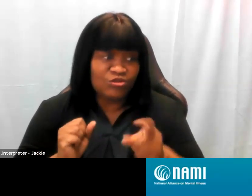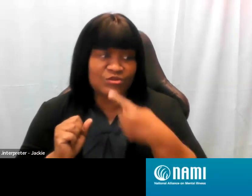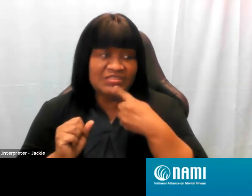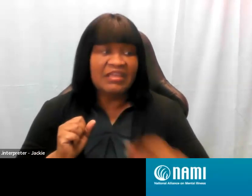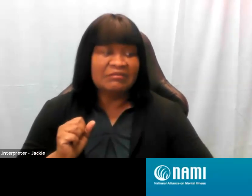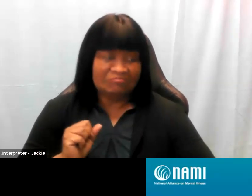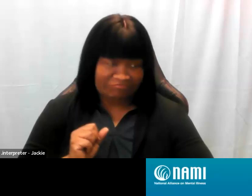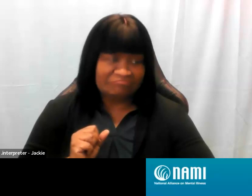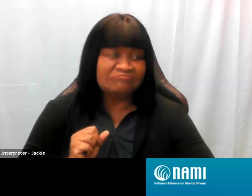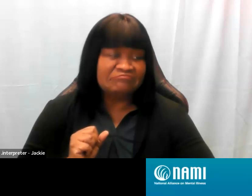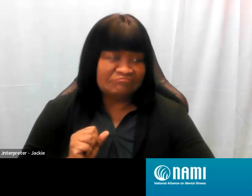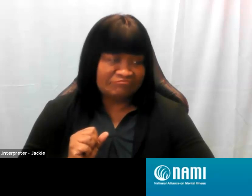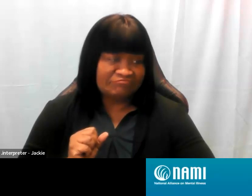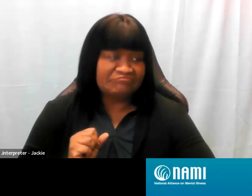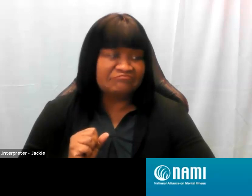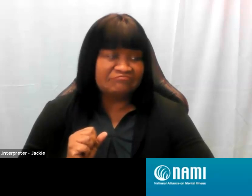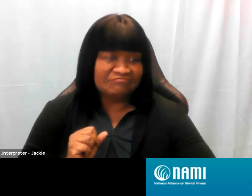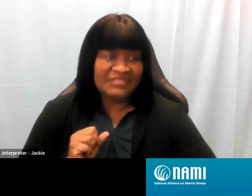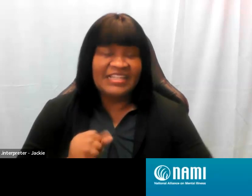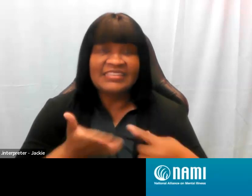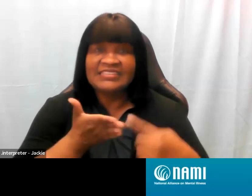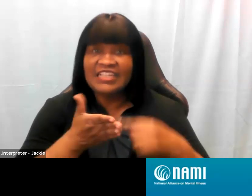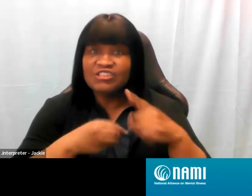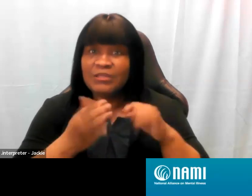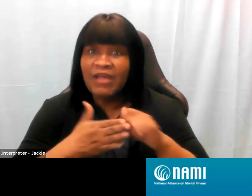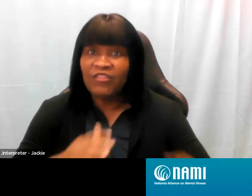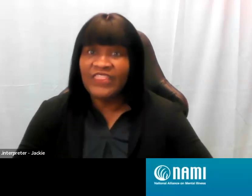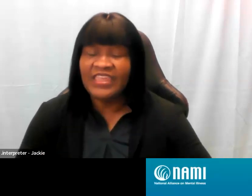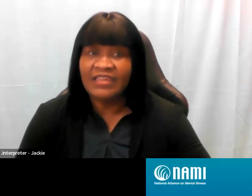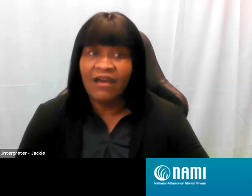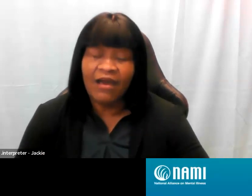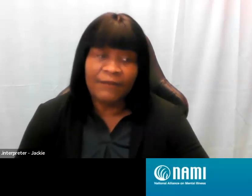said, you know, the discussions around the